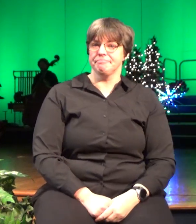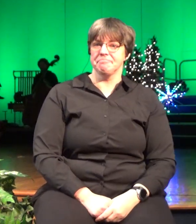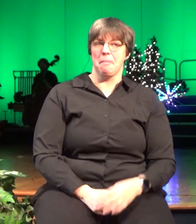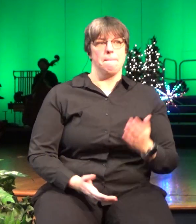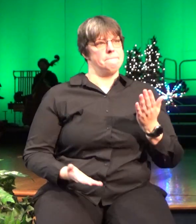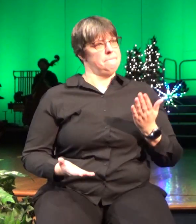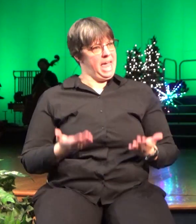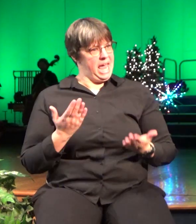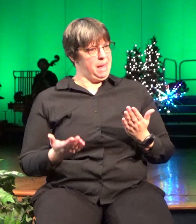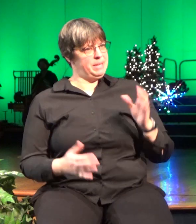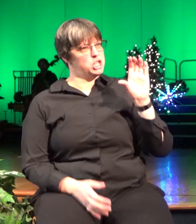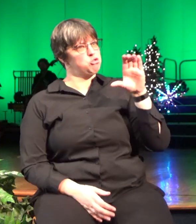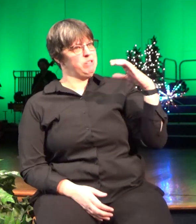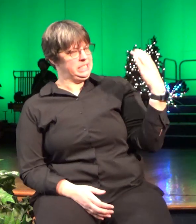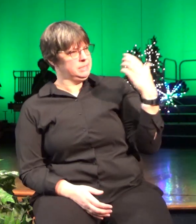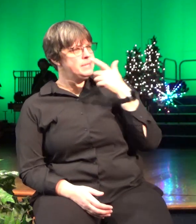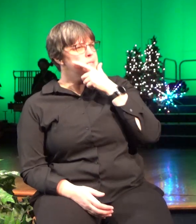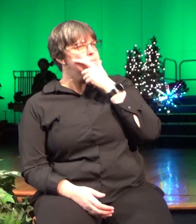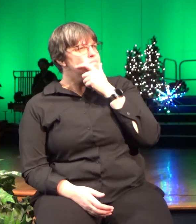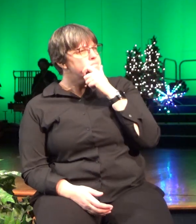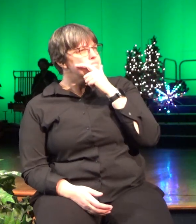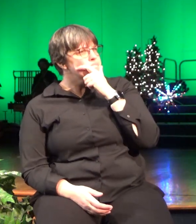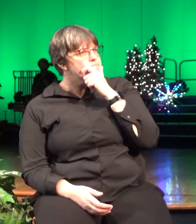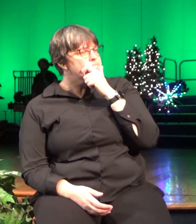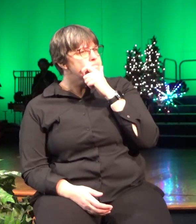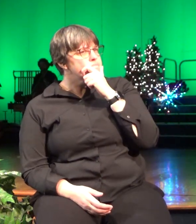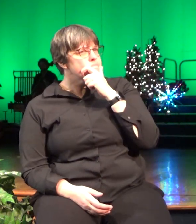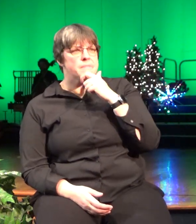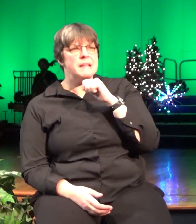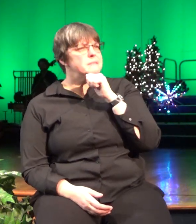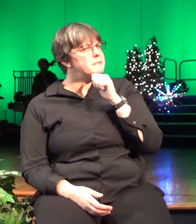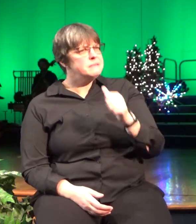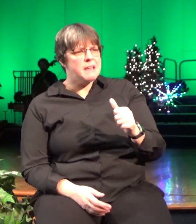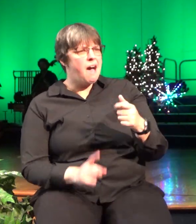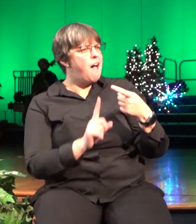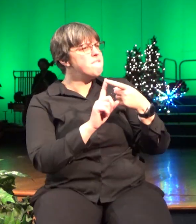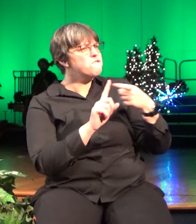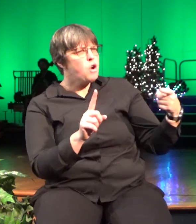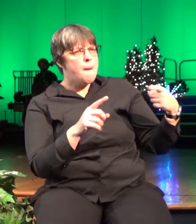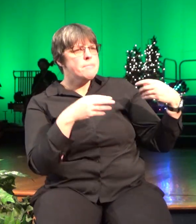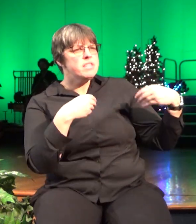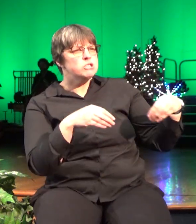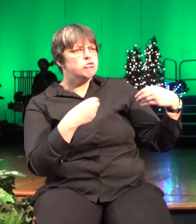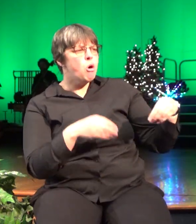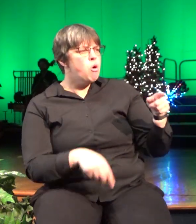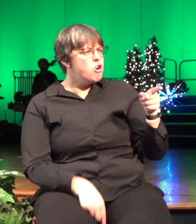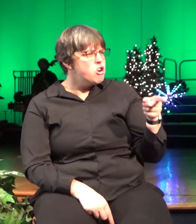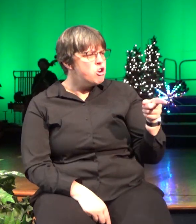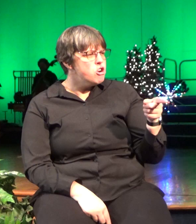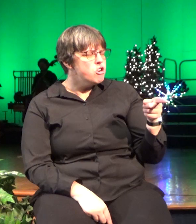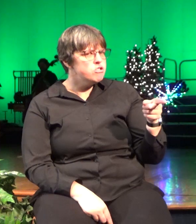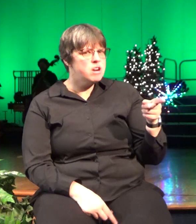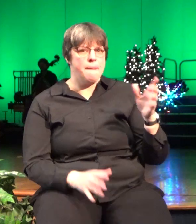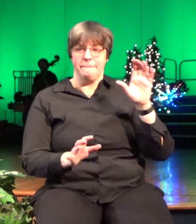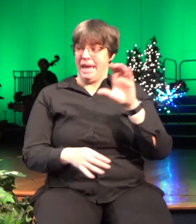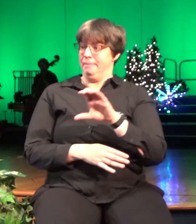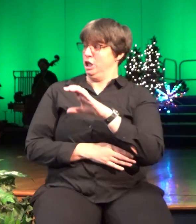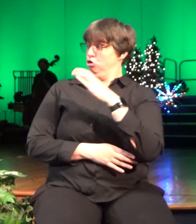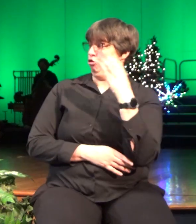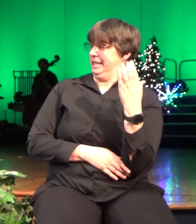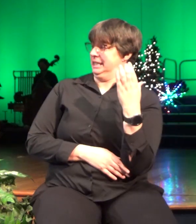Maybe Christmas, he thought, doesn't come from a store. Maybe